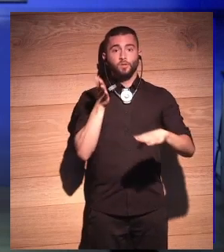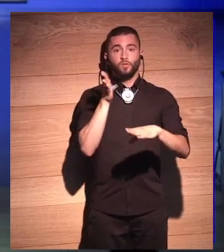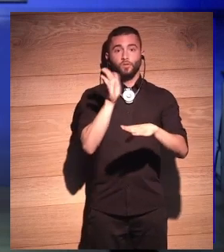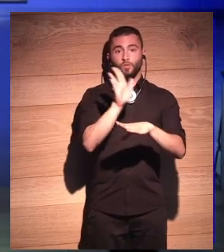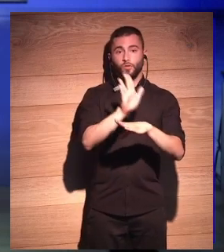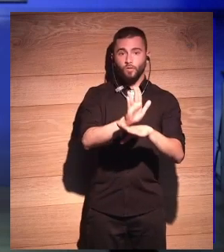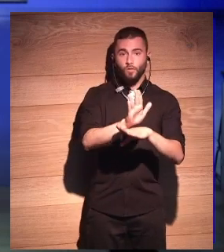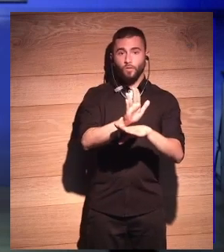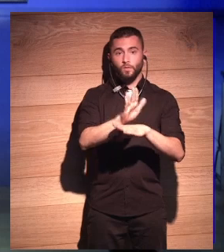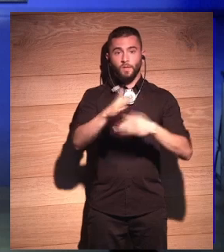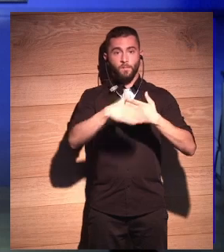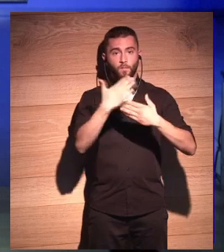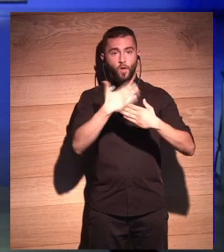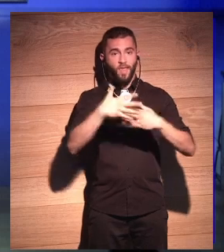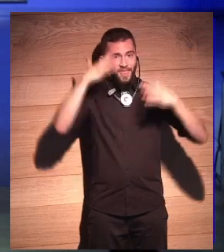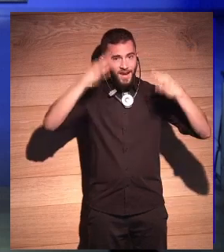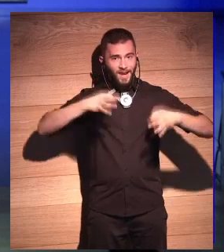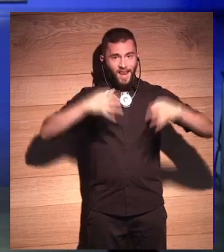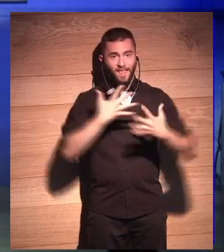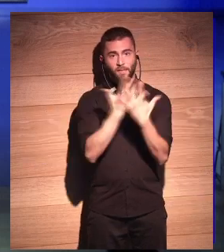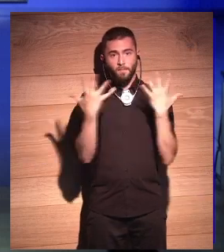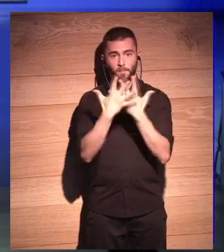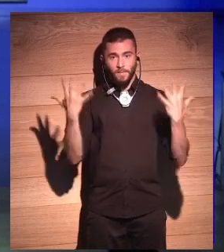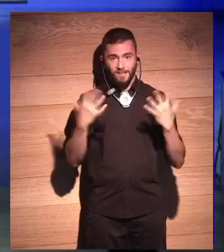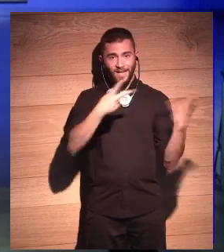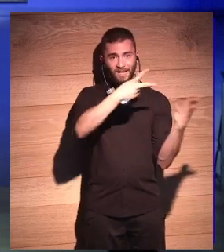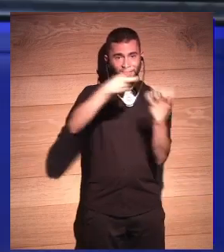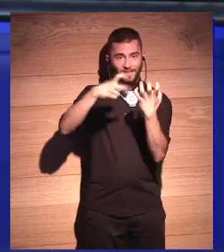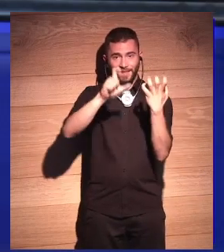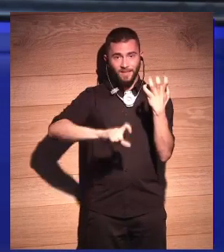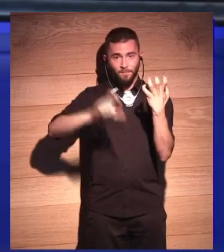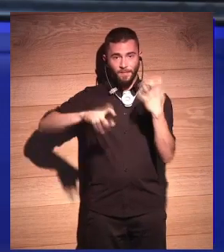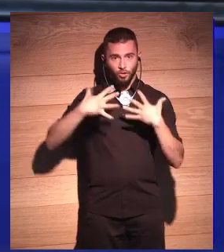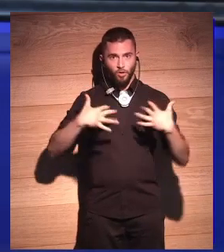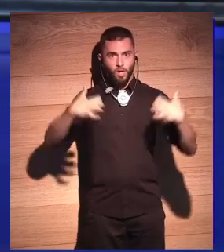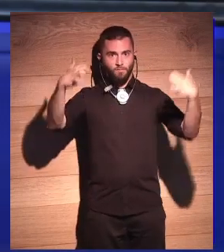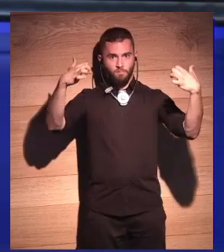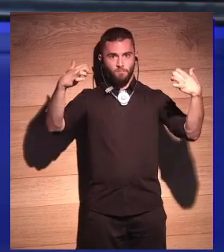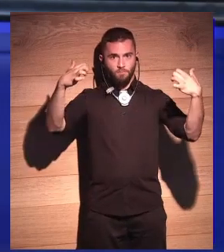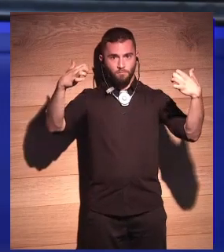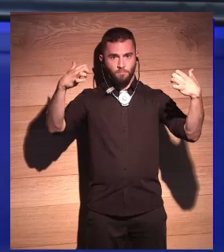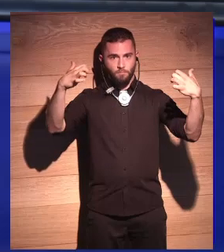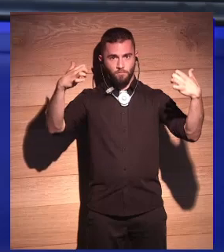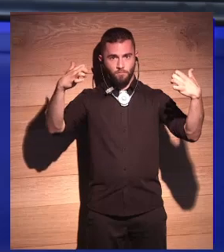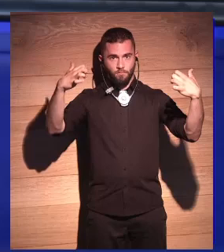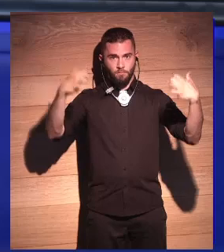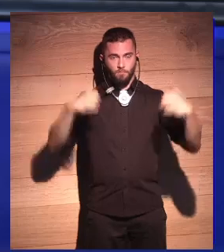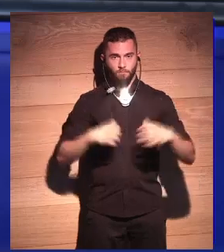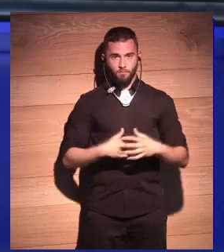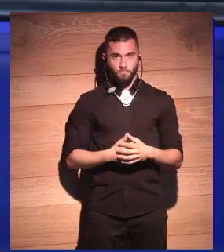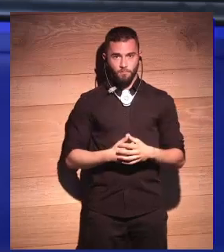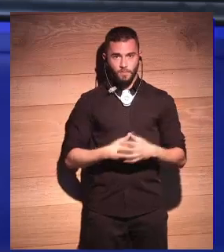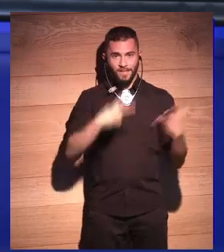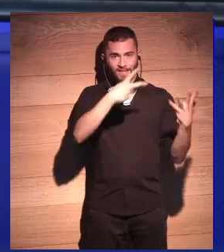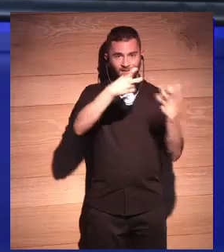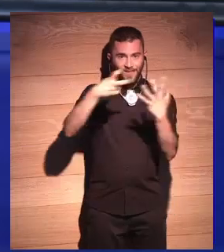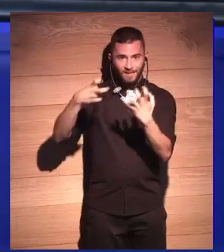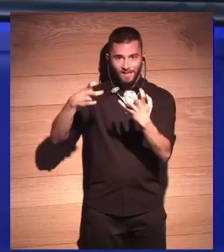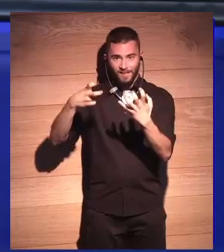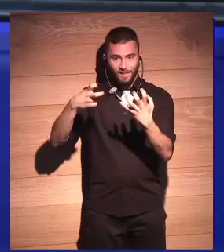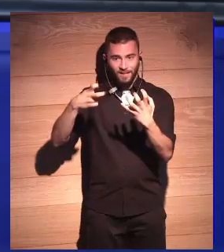But we've got 700 people in the audience. We don't have 700 Magic Leap headsets to use. So we created a shared experience for the